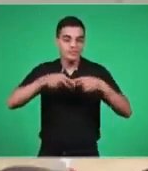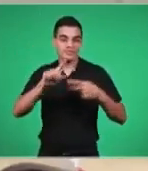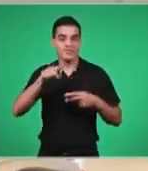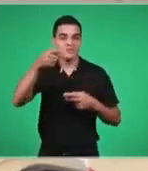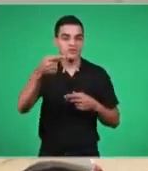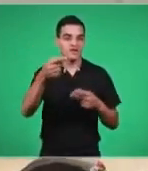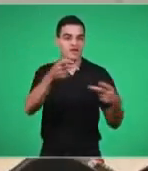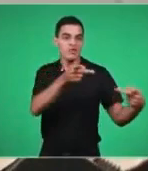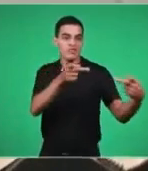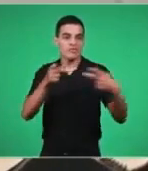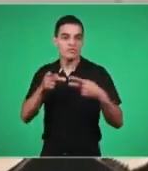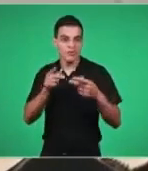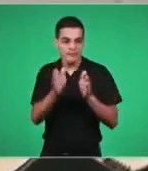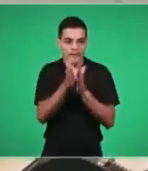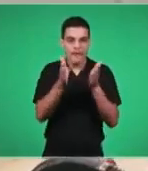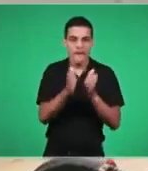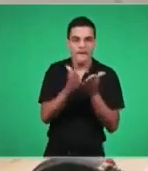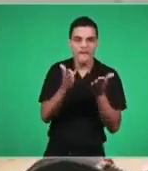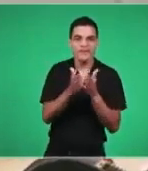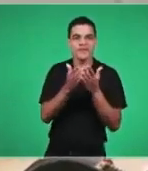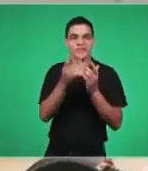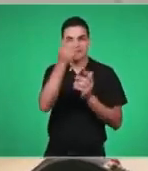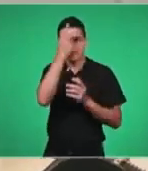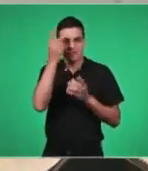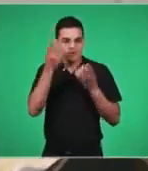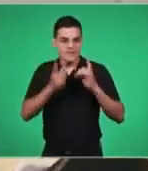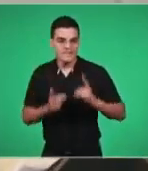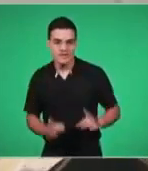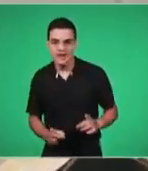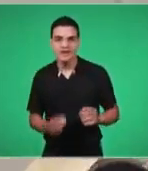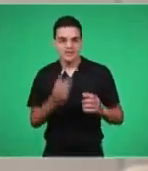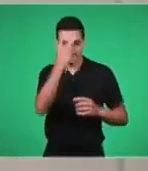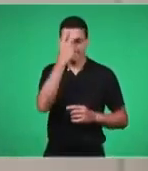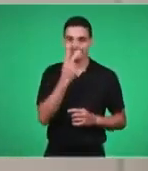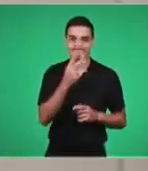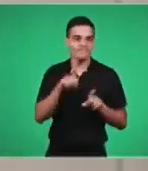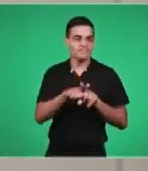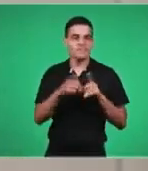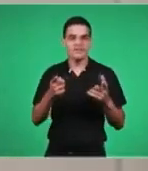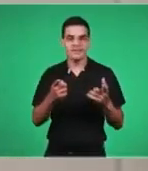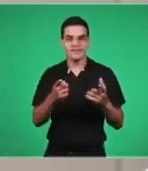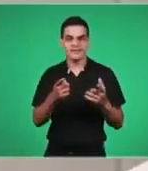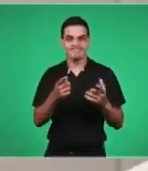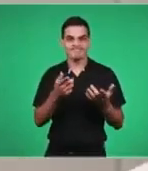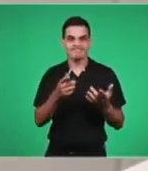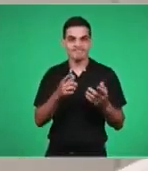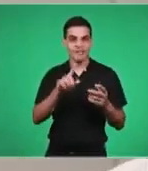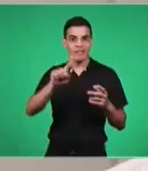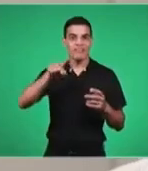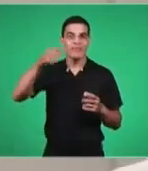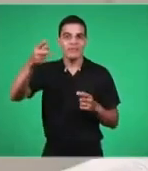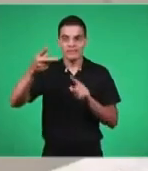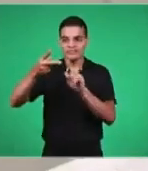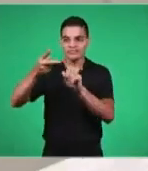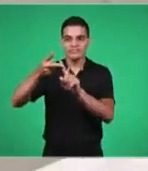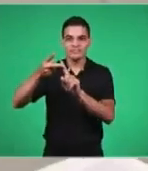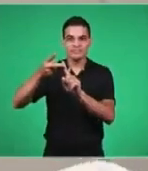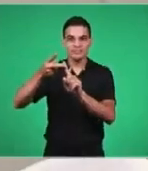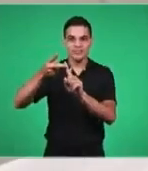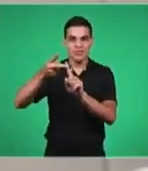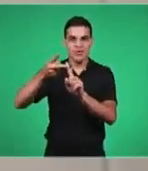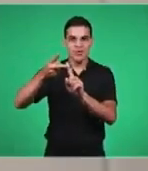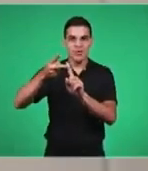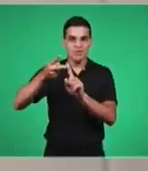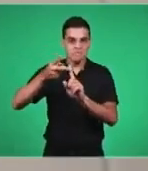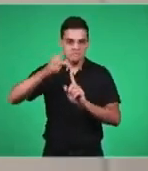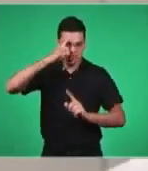So the poor, the blind, the lame, and the maimed. These are us. These represent